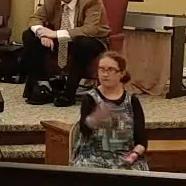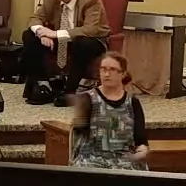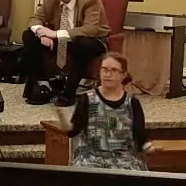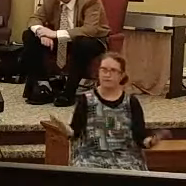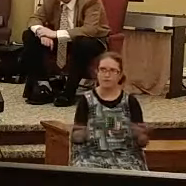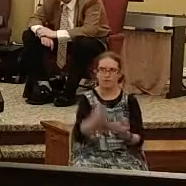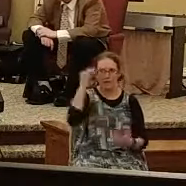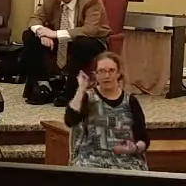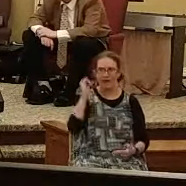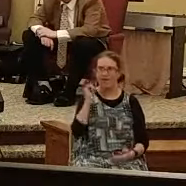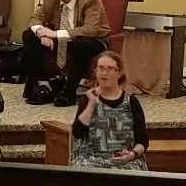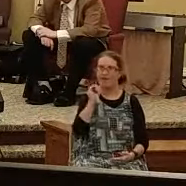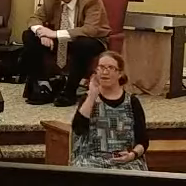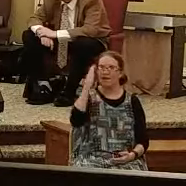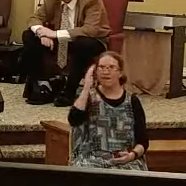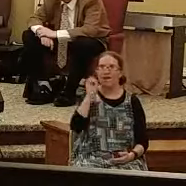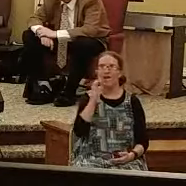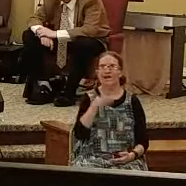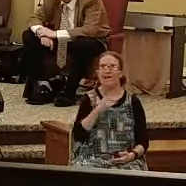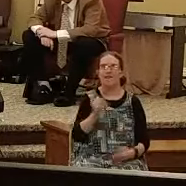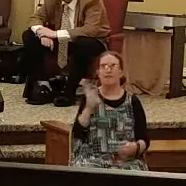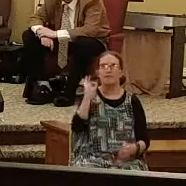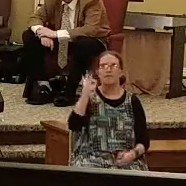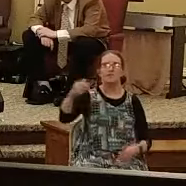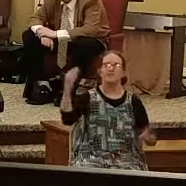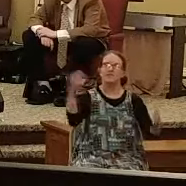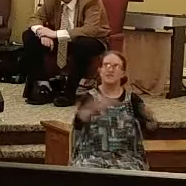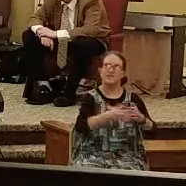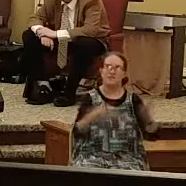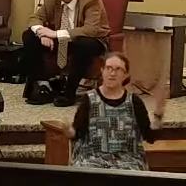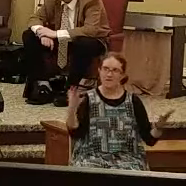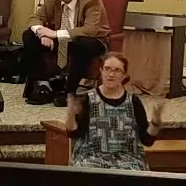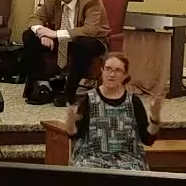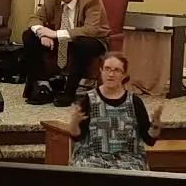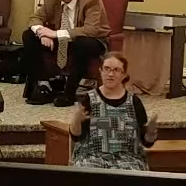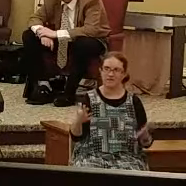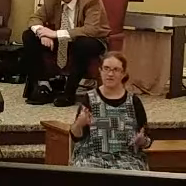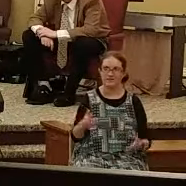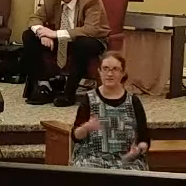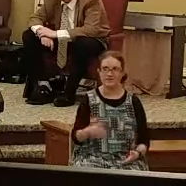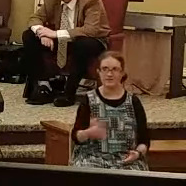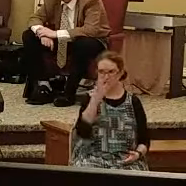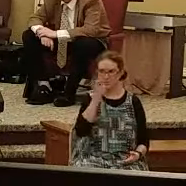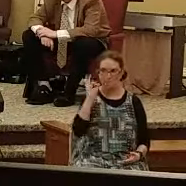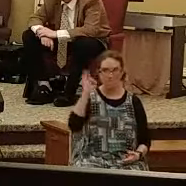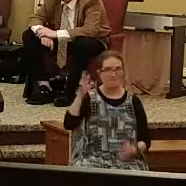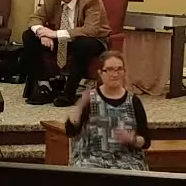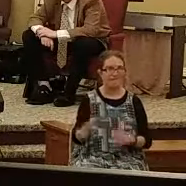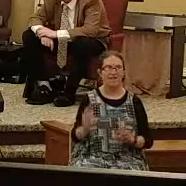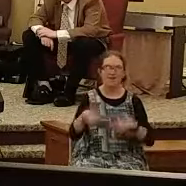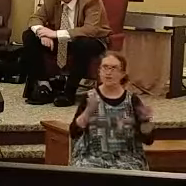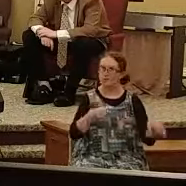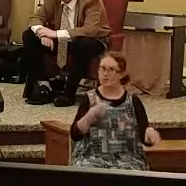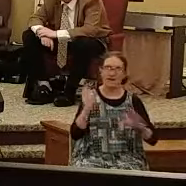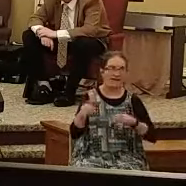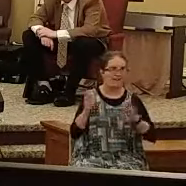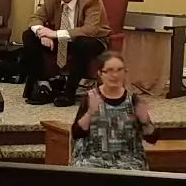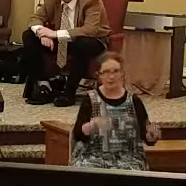That's why I don't mind preaching against that stuff. You might get ramifications from that. Pastor, well, if I do, I do. But you know